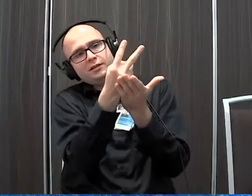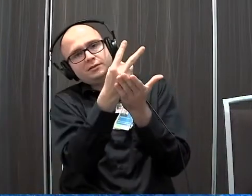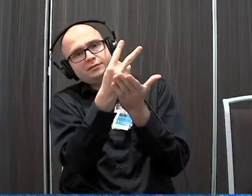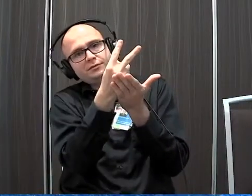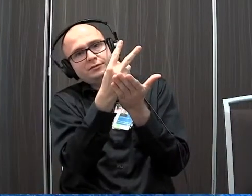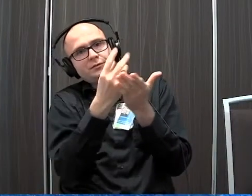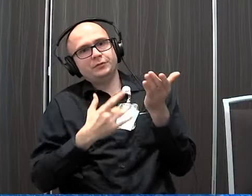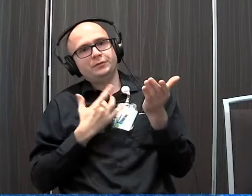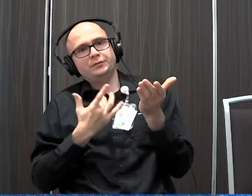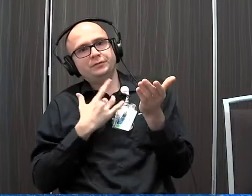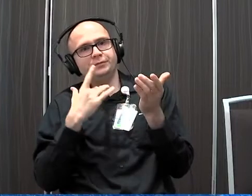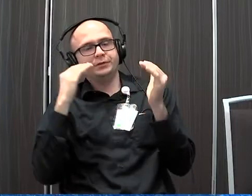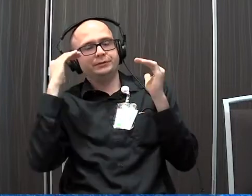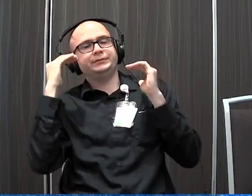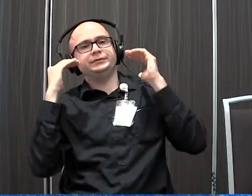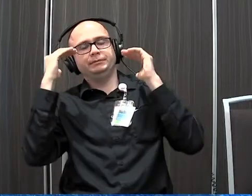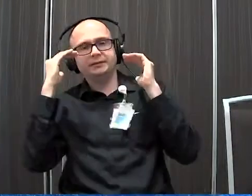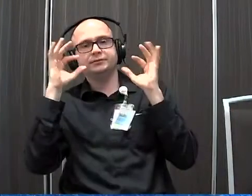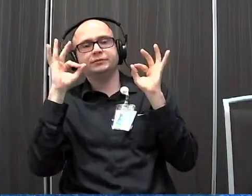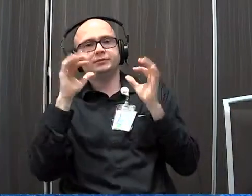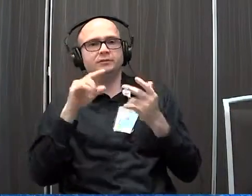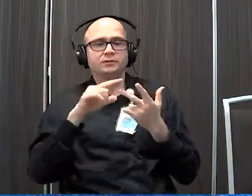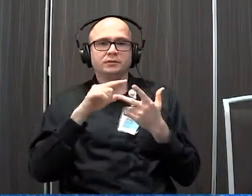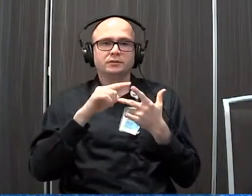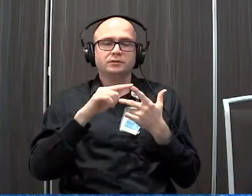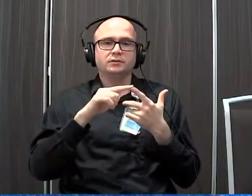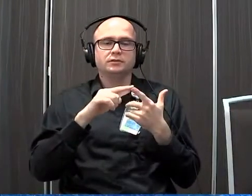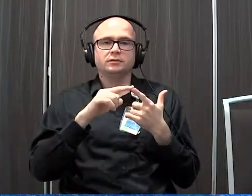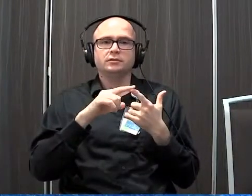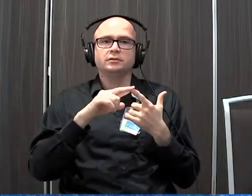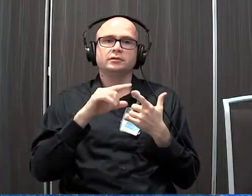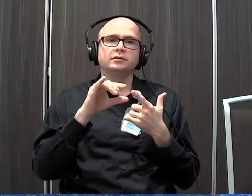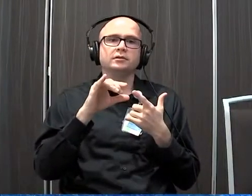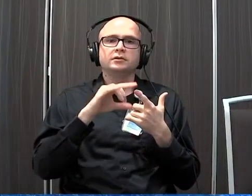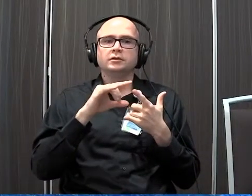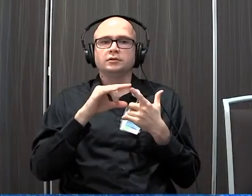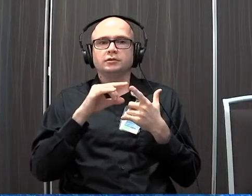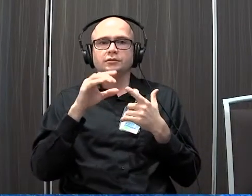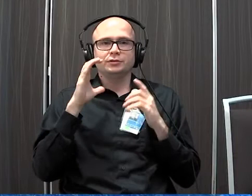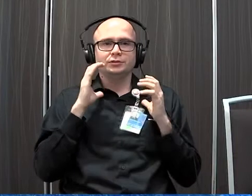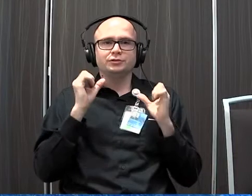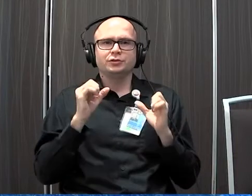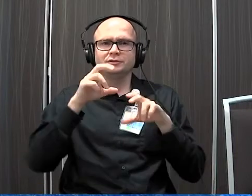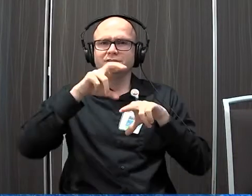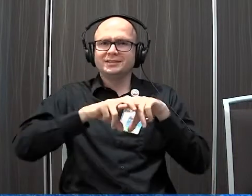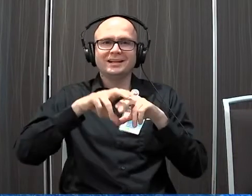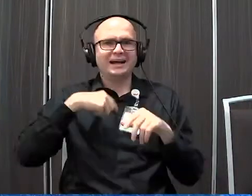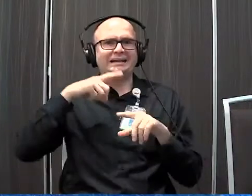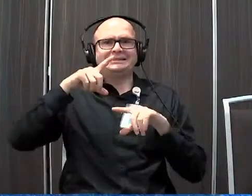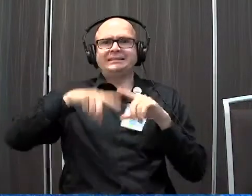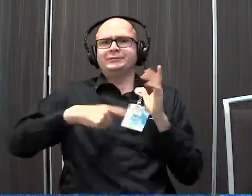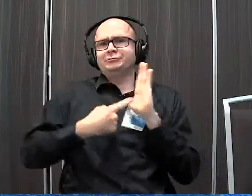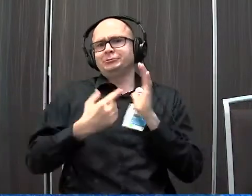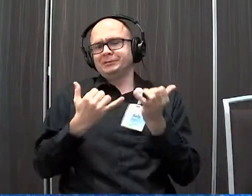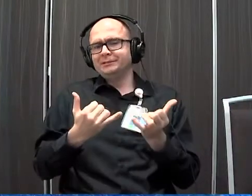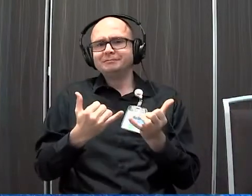stimulate or stabilize their vestibular sense, doing the charge sit where they I can't really demonstrate it right now,